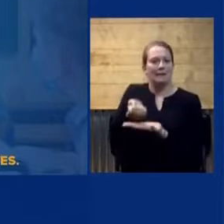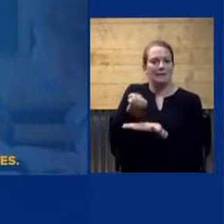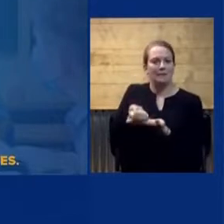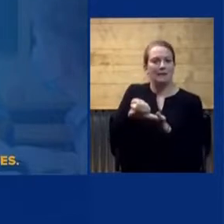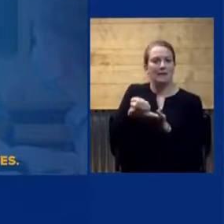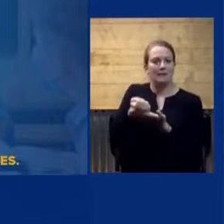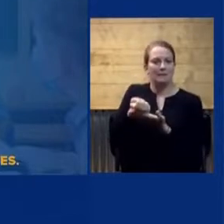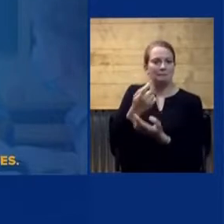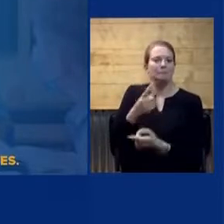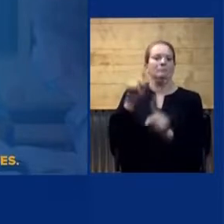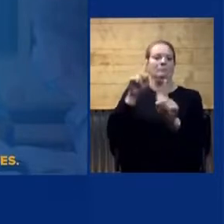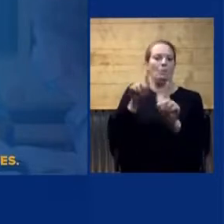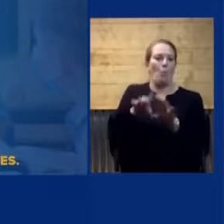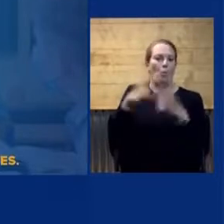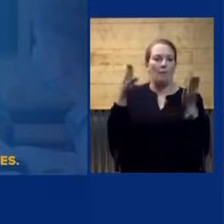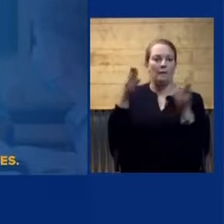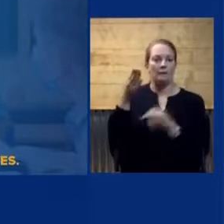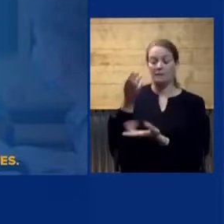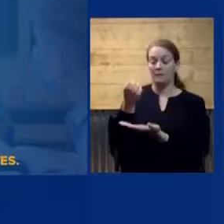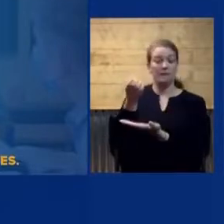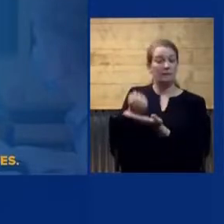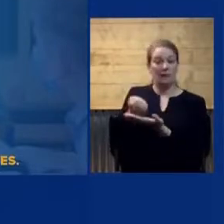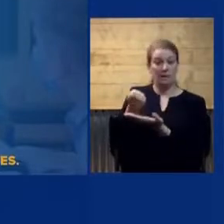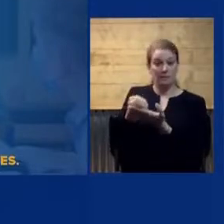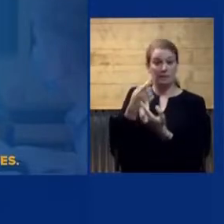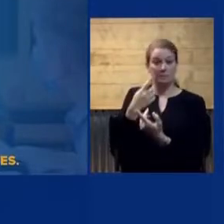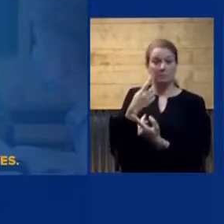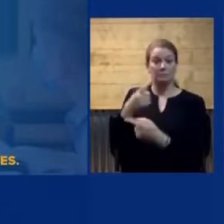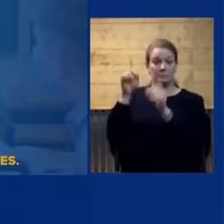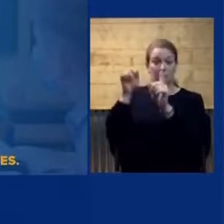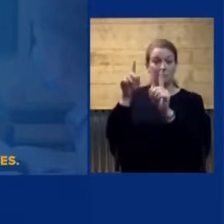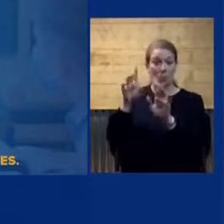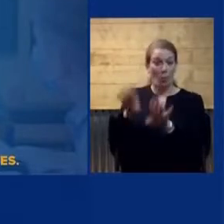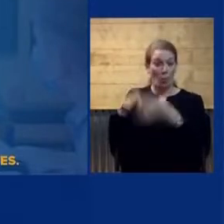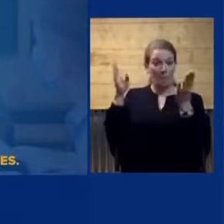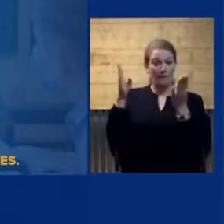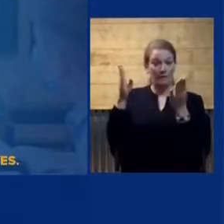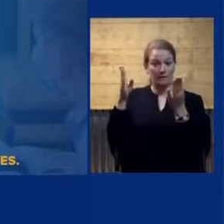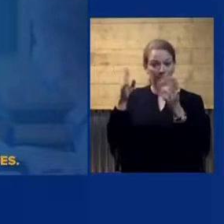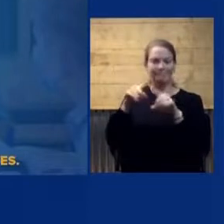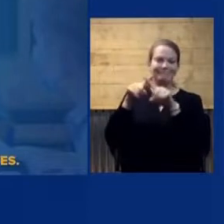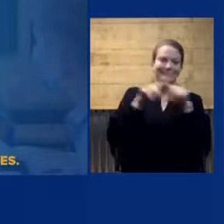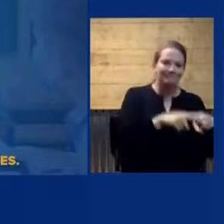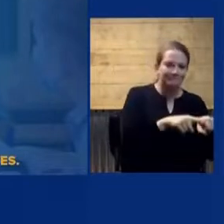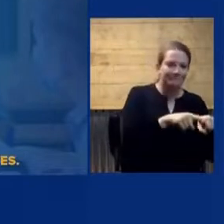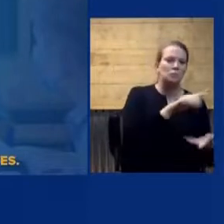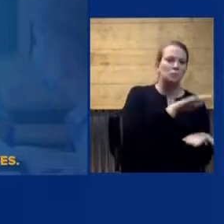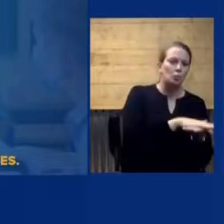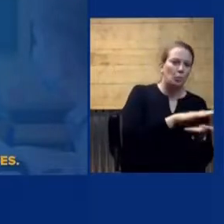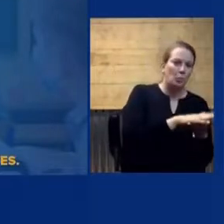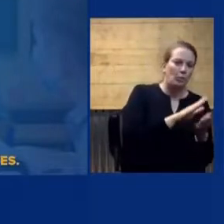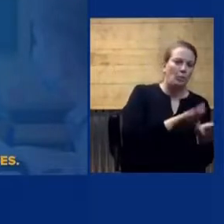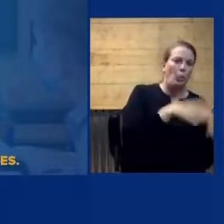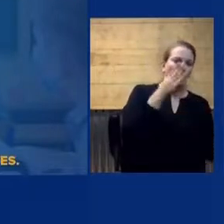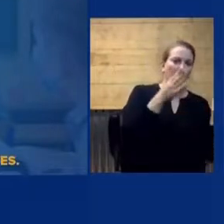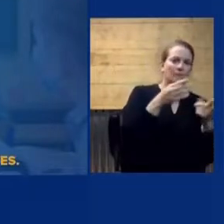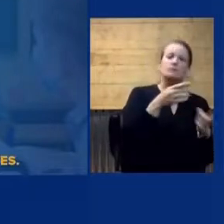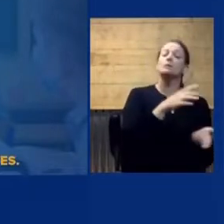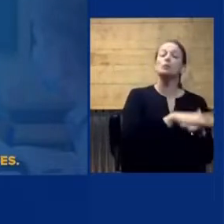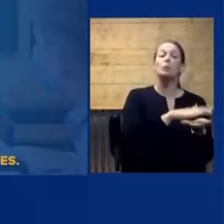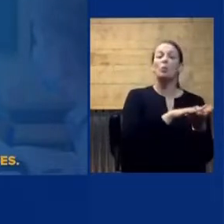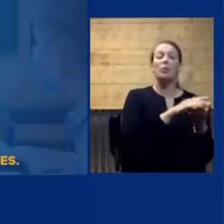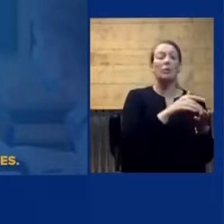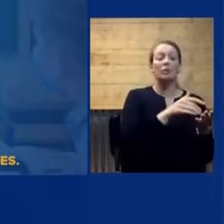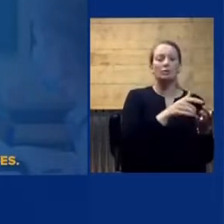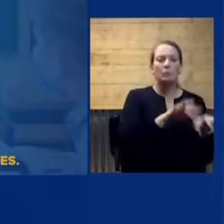really reopen the economy fully if you have the schools closed. Schools are important, not just education,